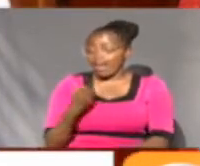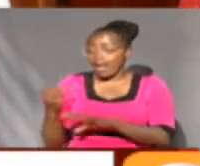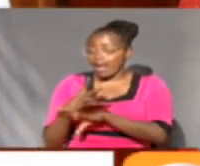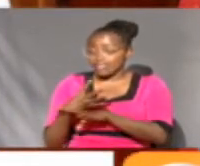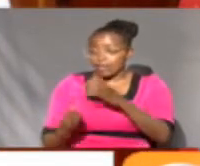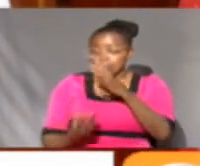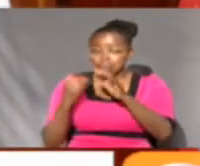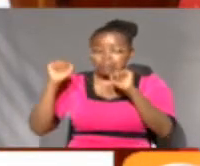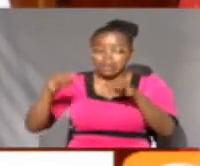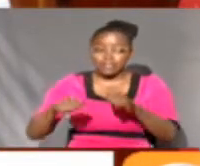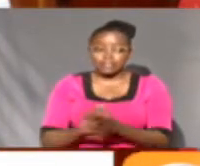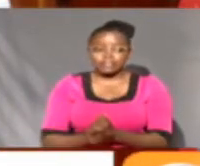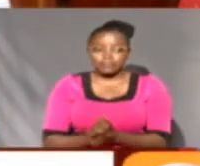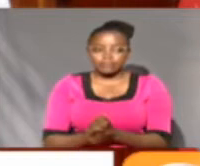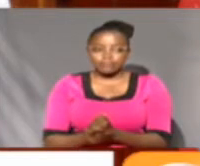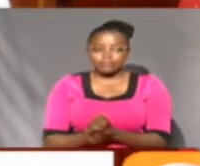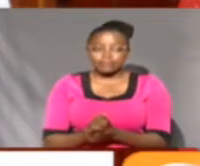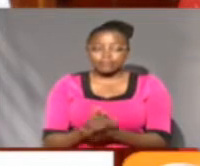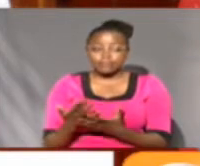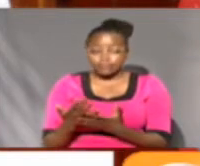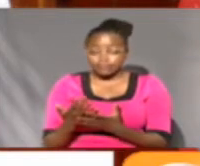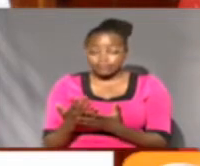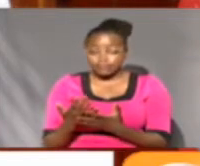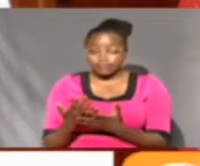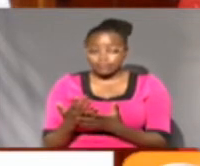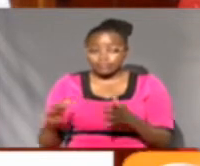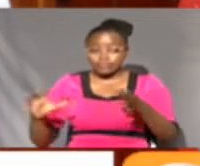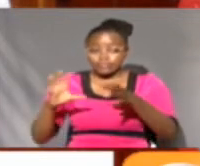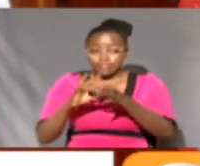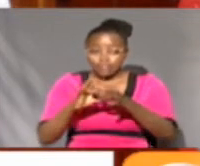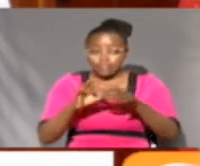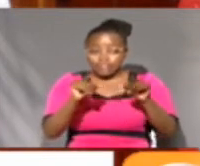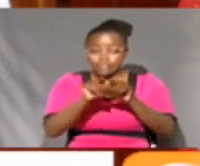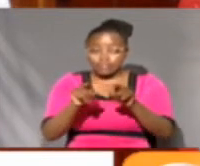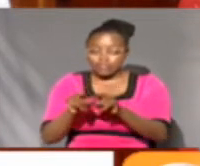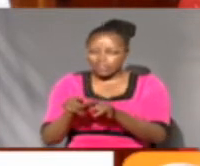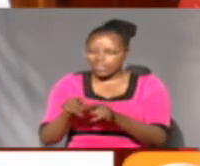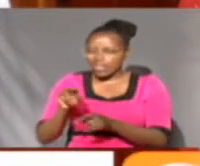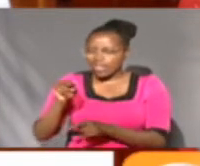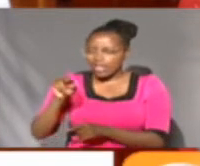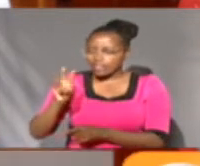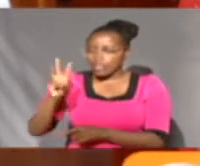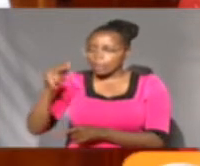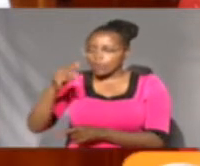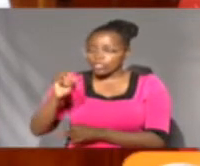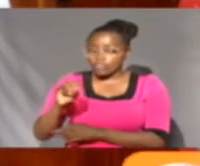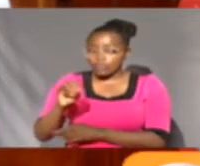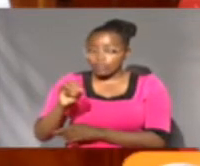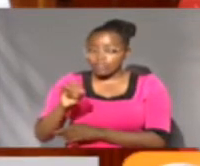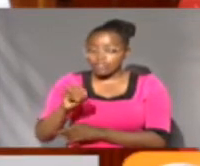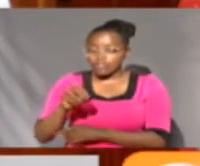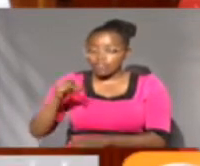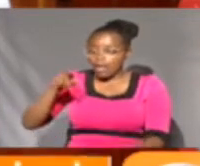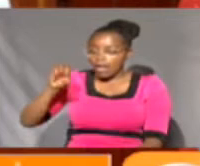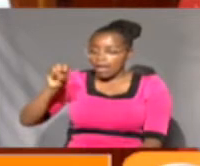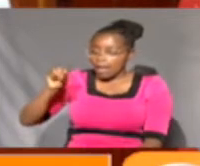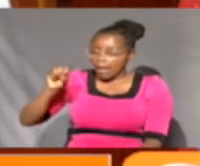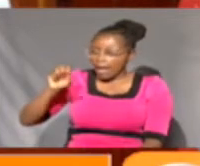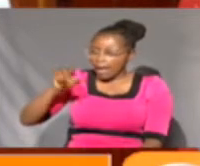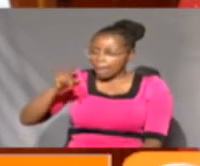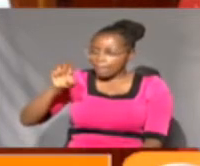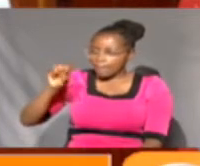Joint review by FAO and WHO meeting on pesticide